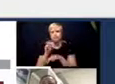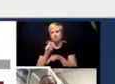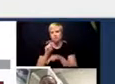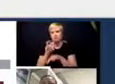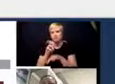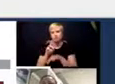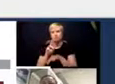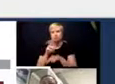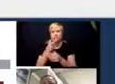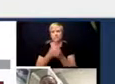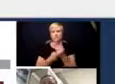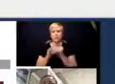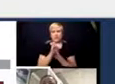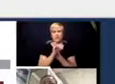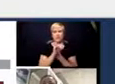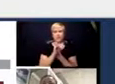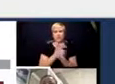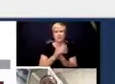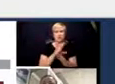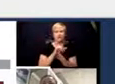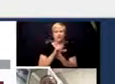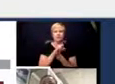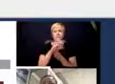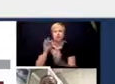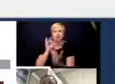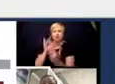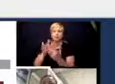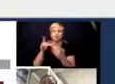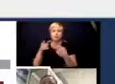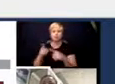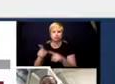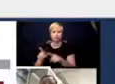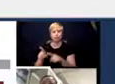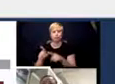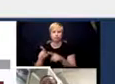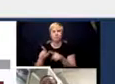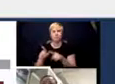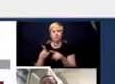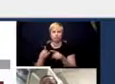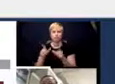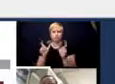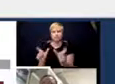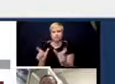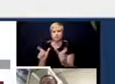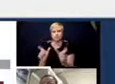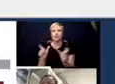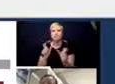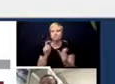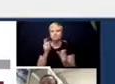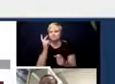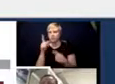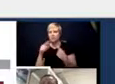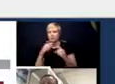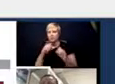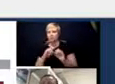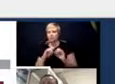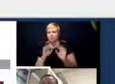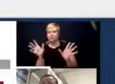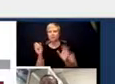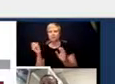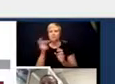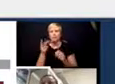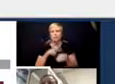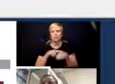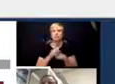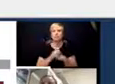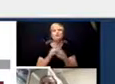cases and contacts during their isolation and the self-quarantine and determine when they are cleared. And finally, we want to make sure